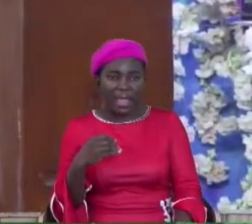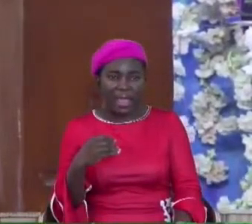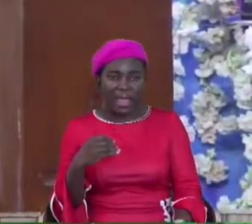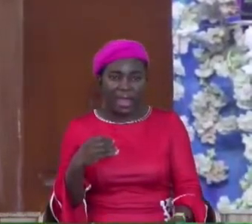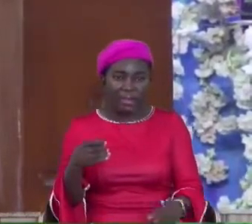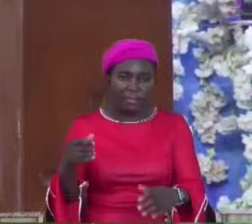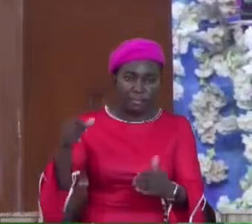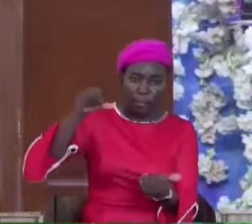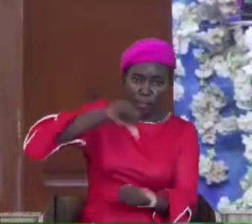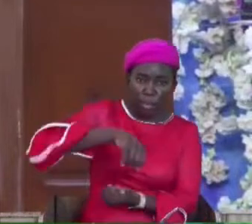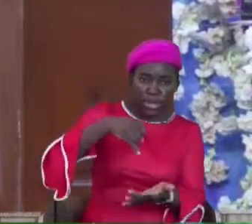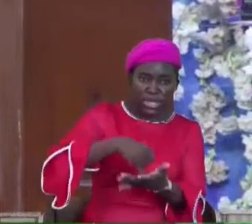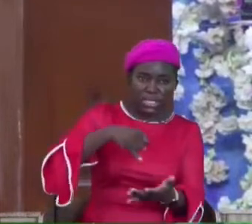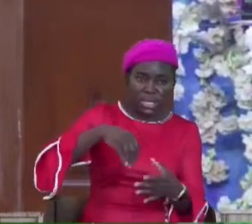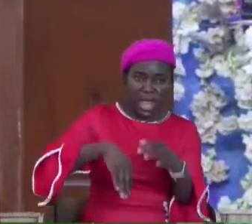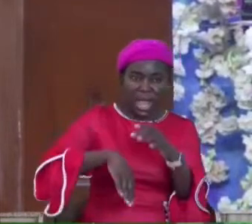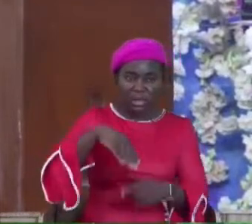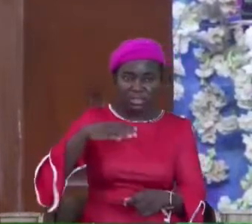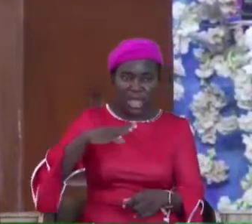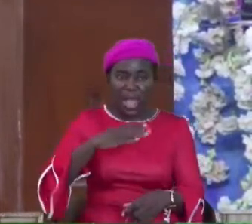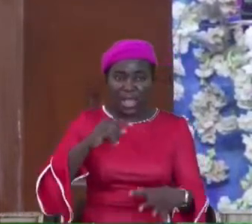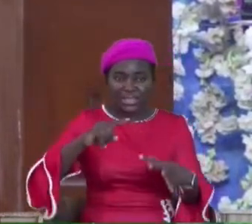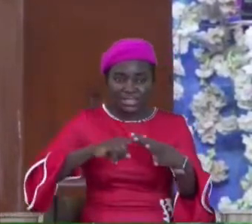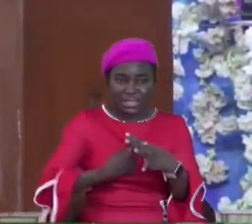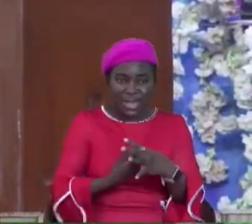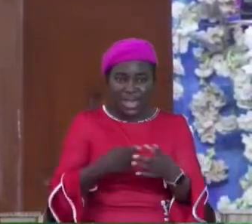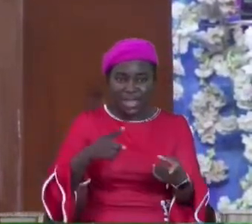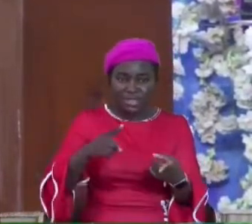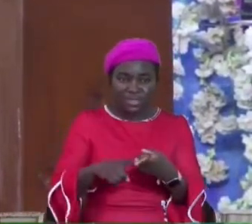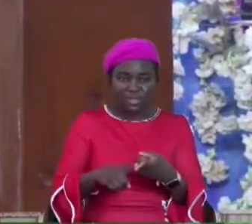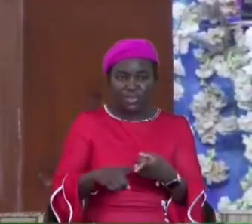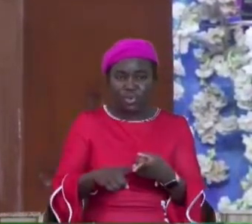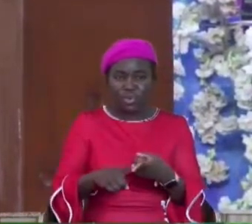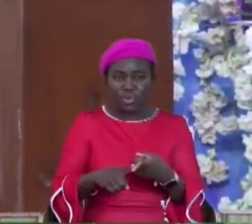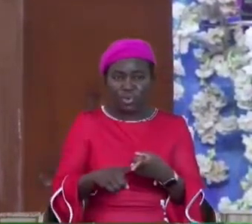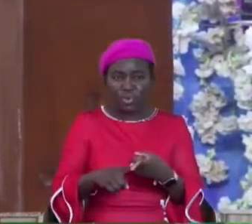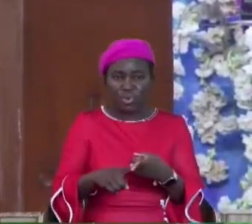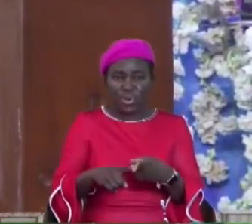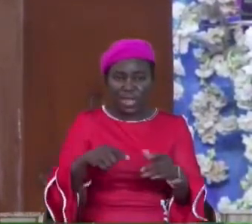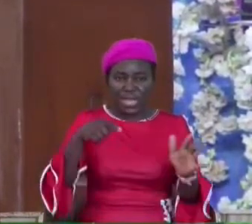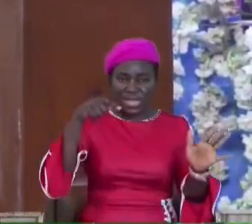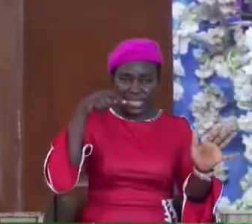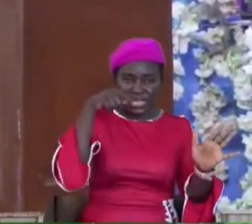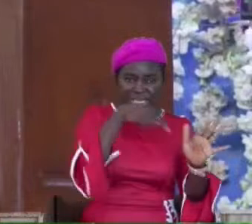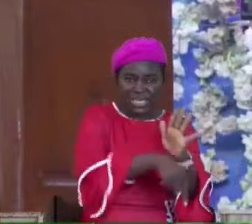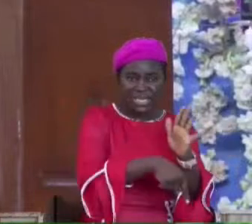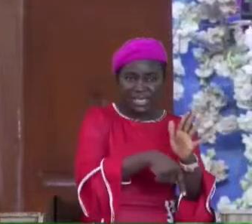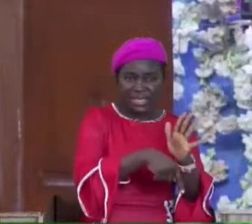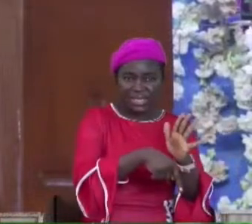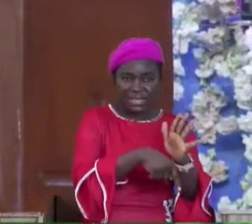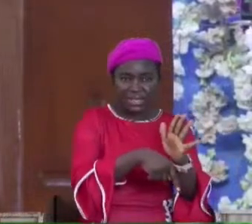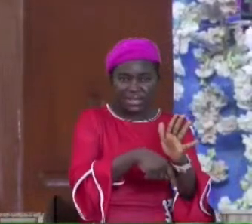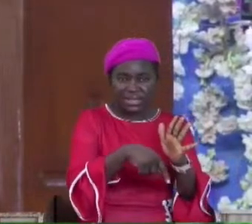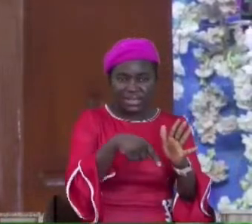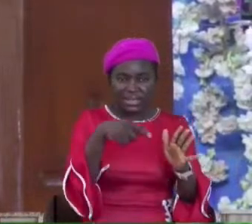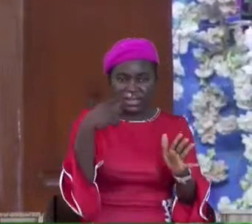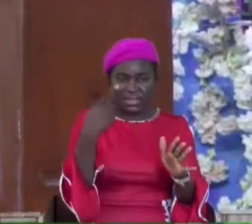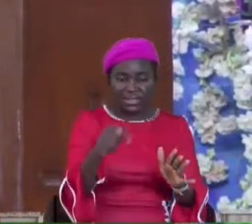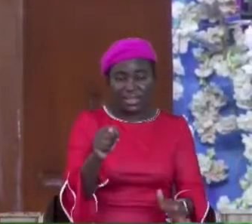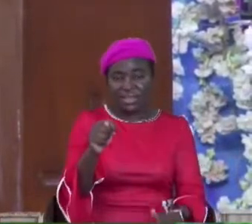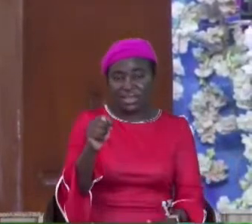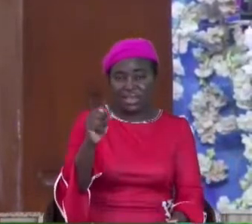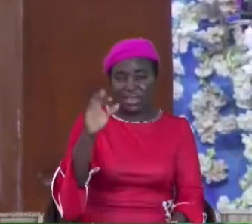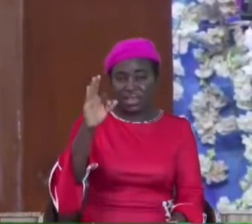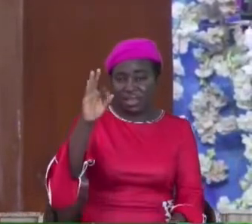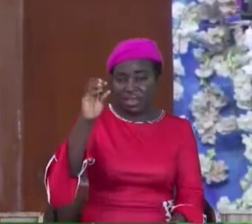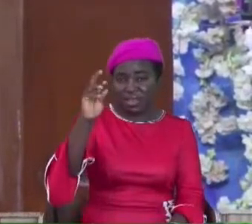began to press it. Was pressing it. Lo fi rin mole. I believe was that that pressing the frog will